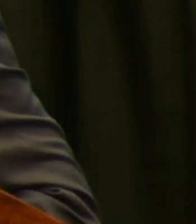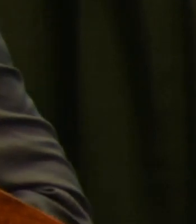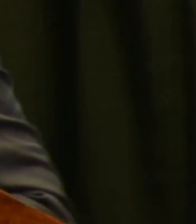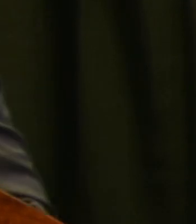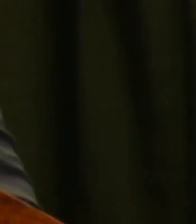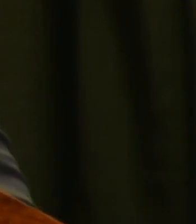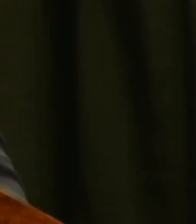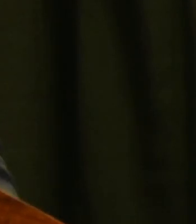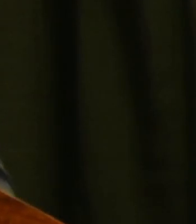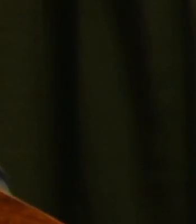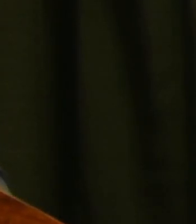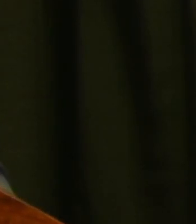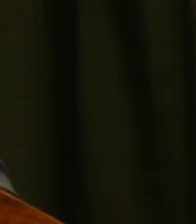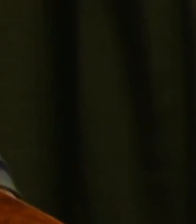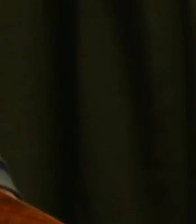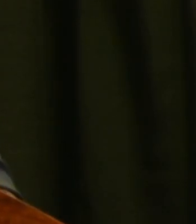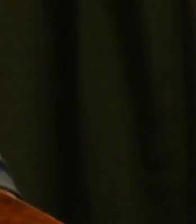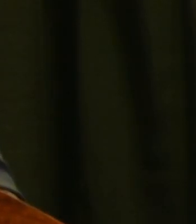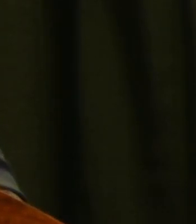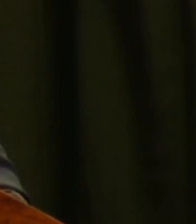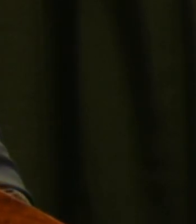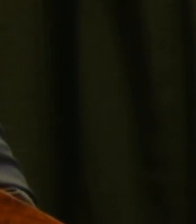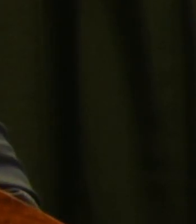Madame la directrice de l'ONU Habitat,